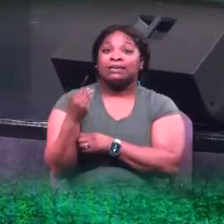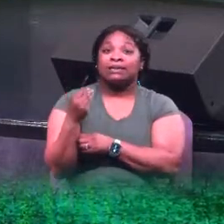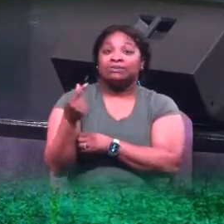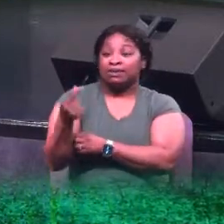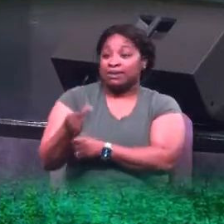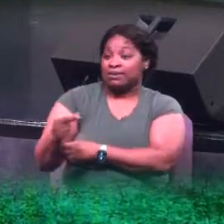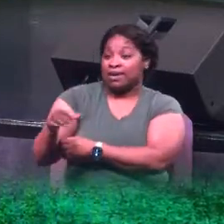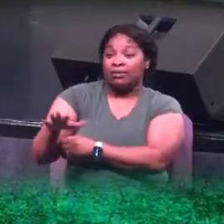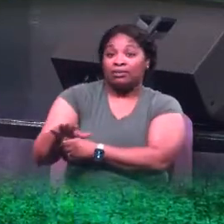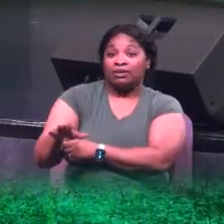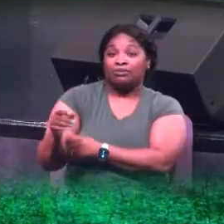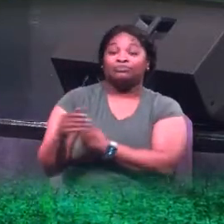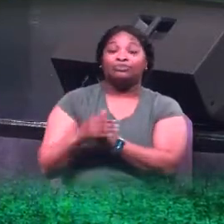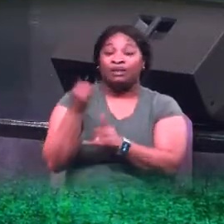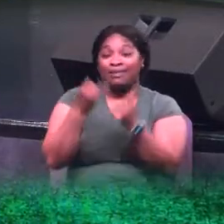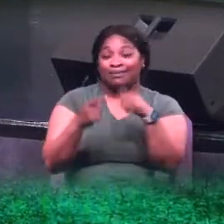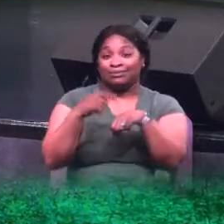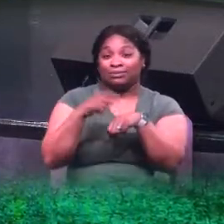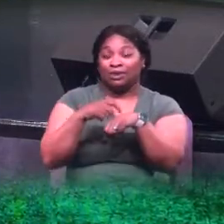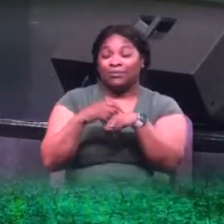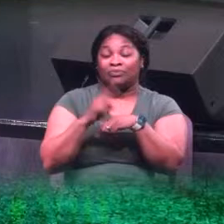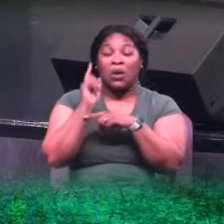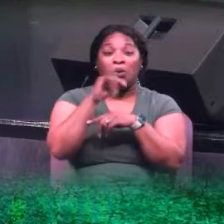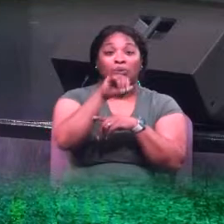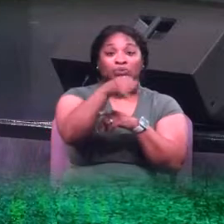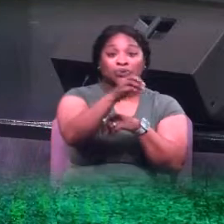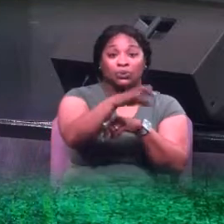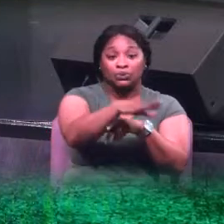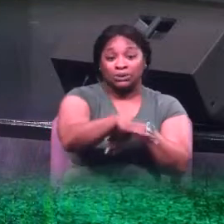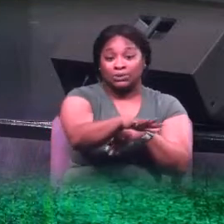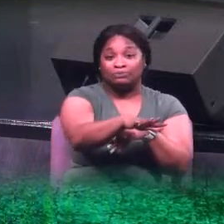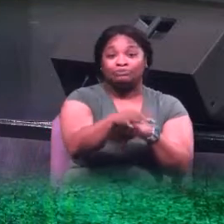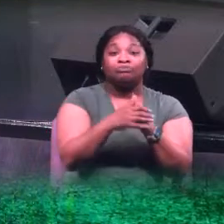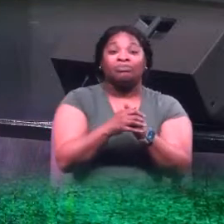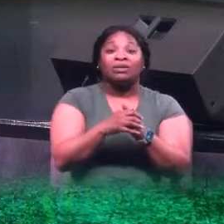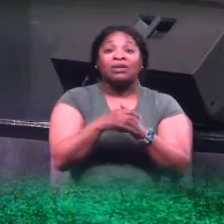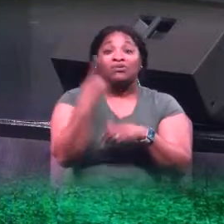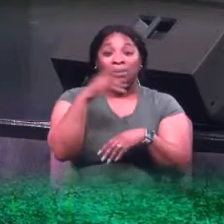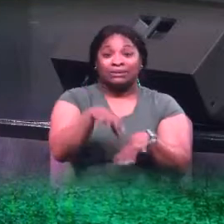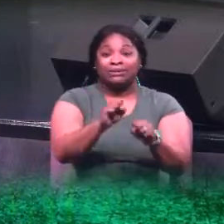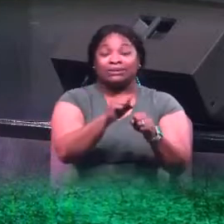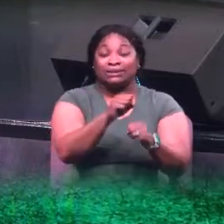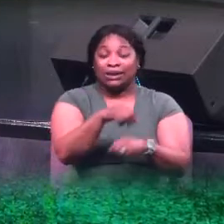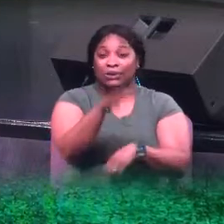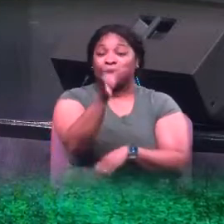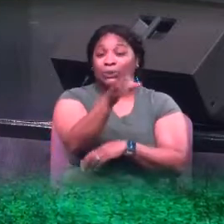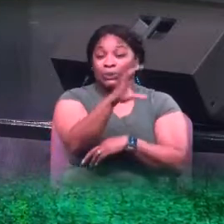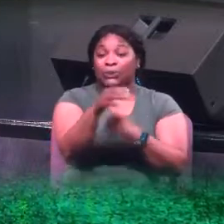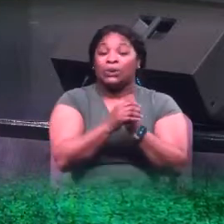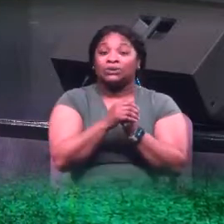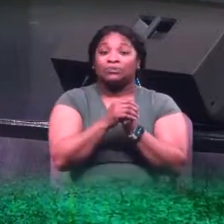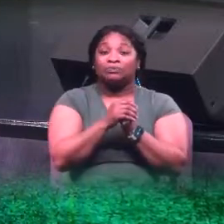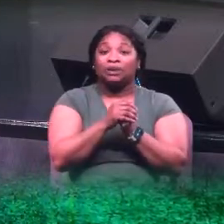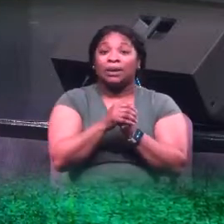for the last time and goes to Jerusalem in order to take up the cross. In Matthew 19 is where